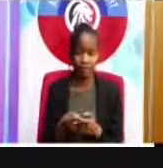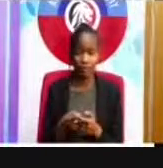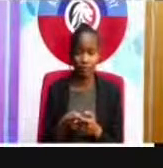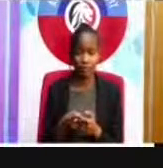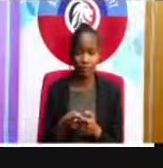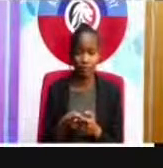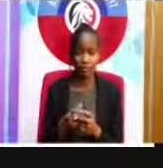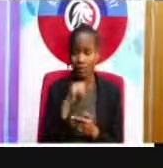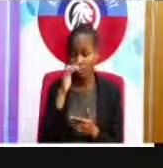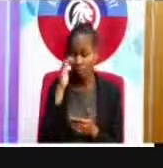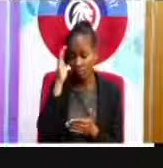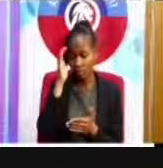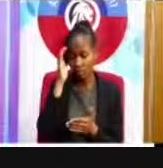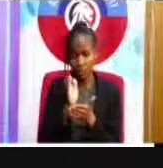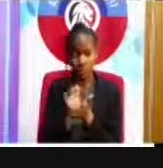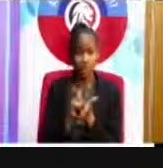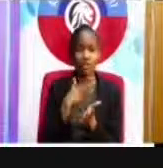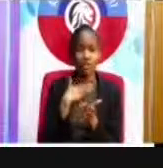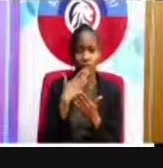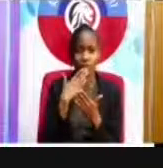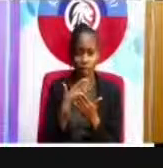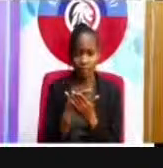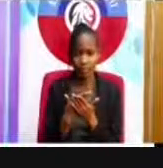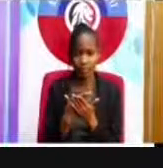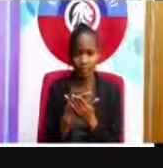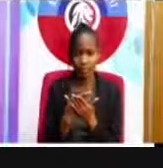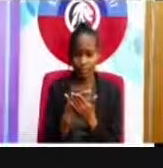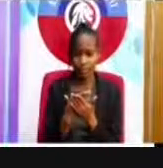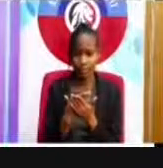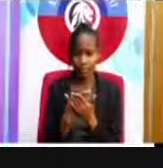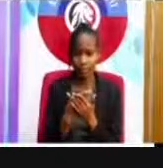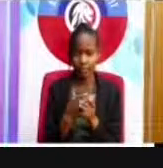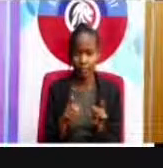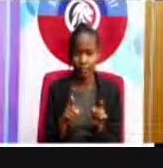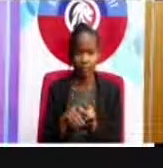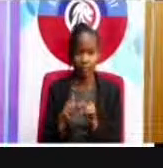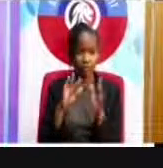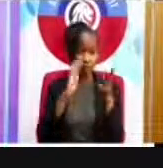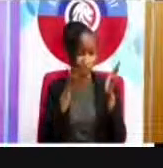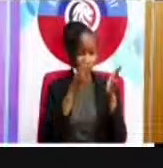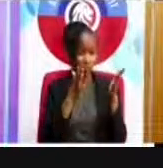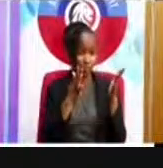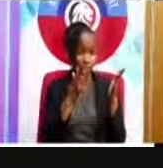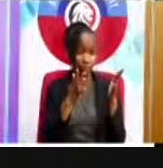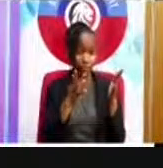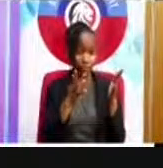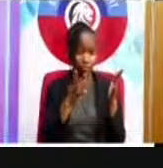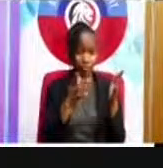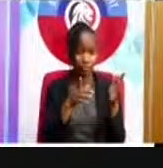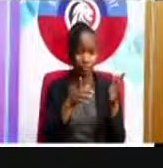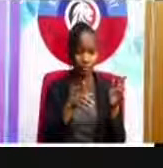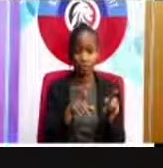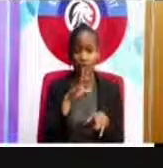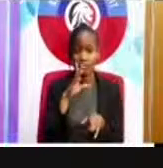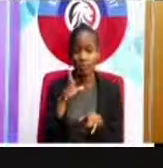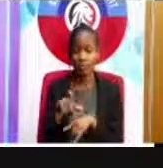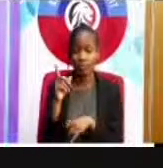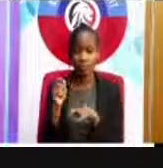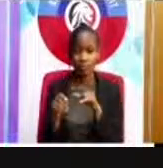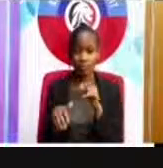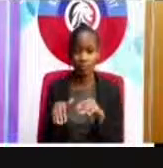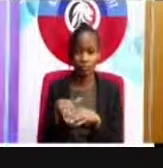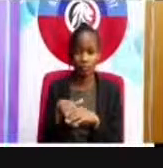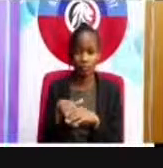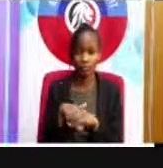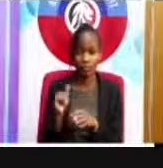like to thank Commissioner General Mburu. Also congratulate Mr. Musinguzzi, who's also been elected to the ATF Council yesterday,